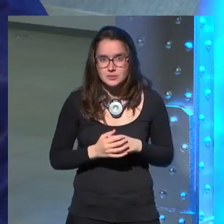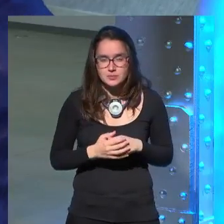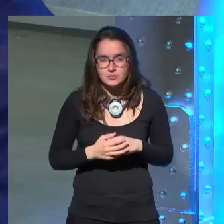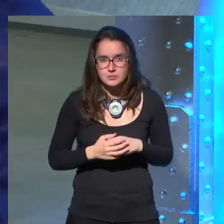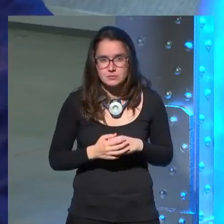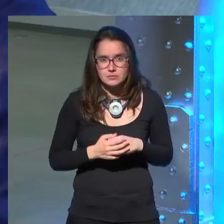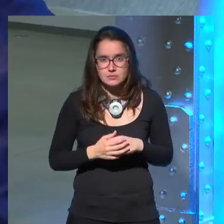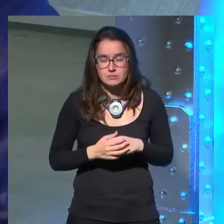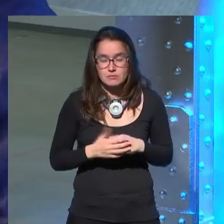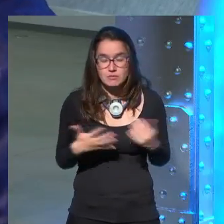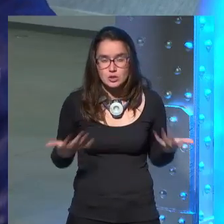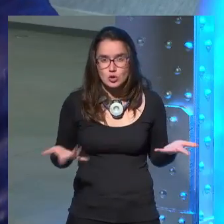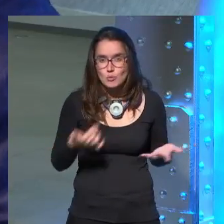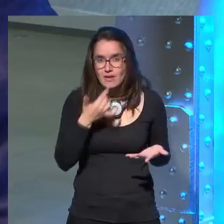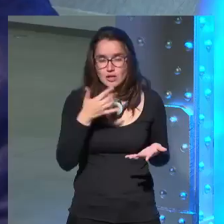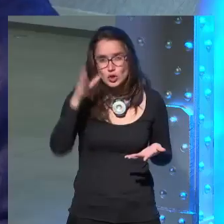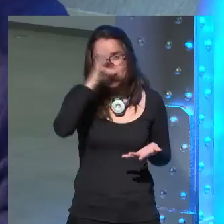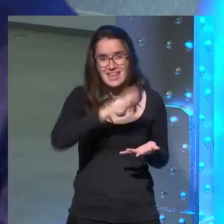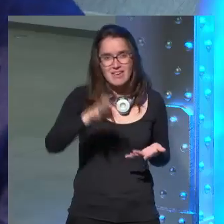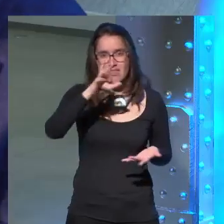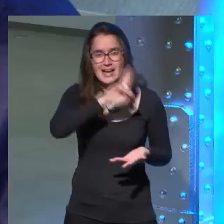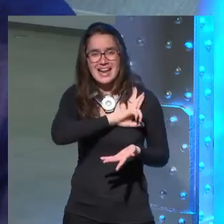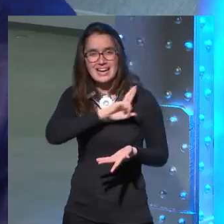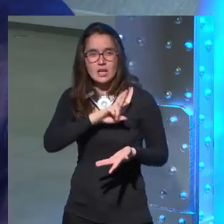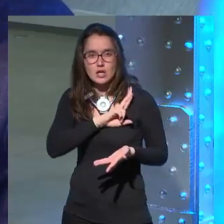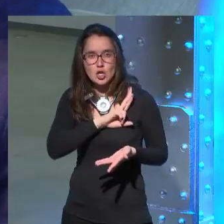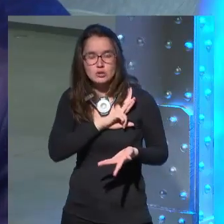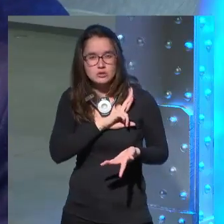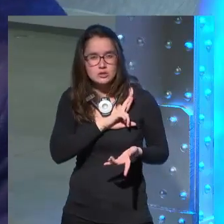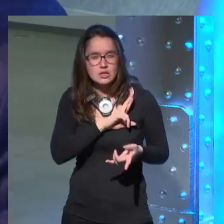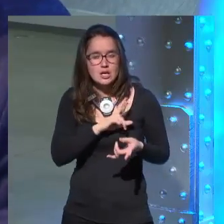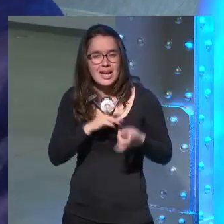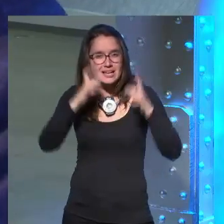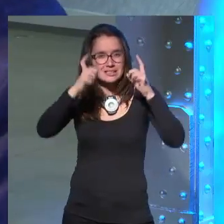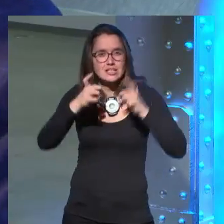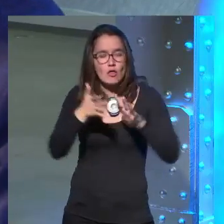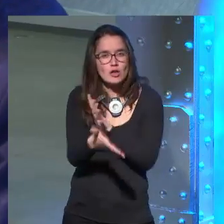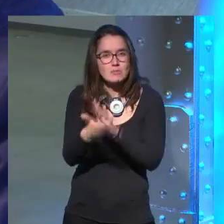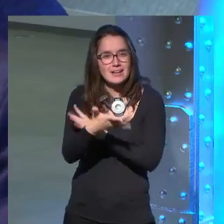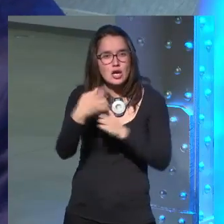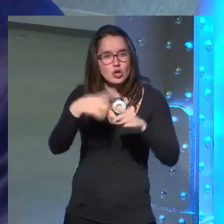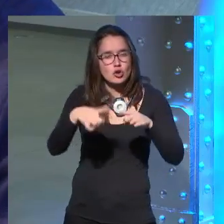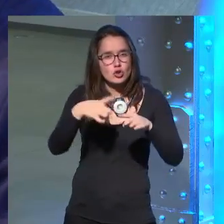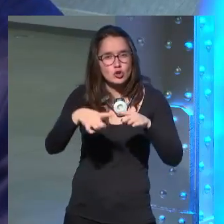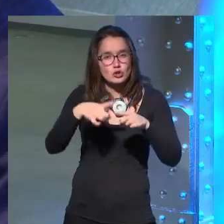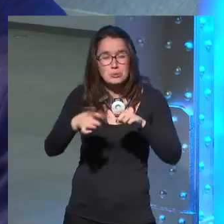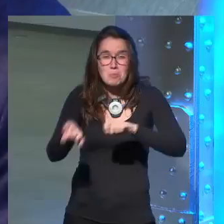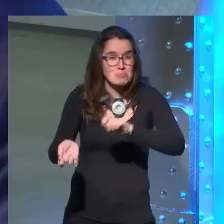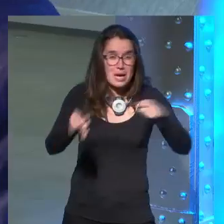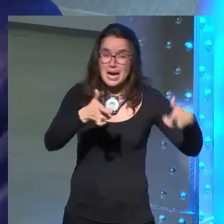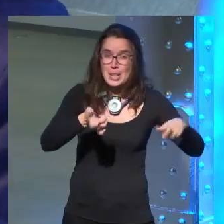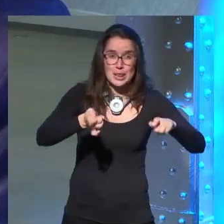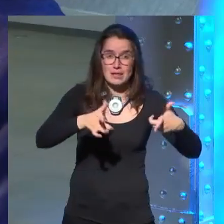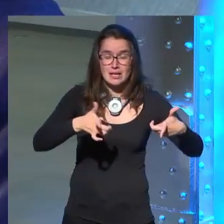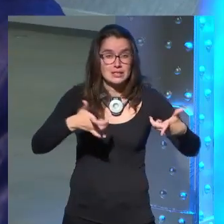as I said, science and religion have been trying to deal with very similar big questions. So I think it's inevitable that we will have a debate,